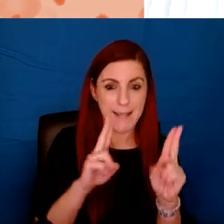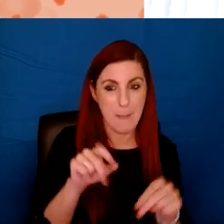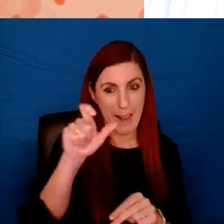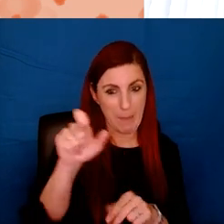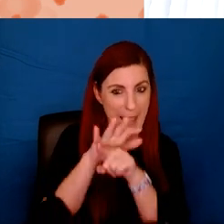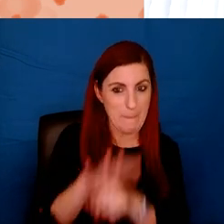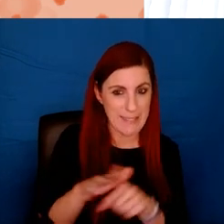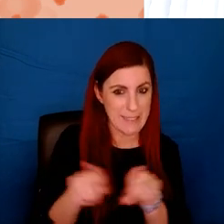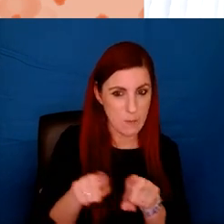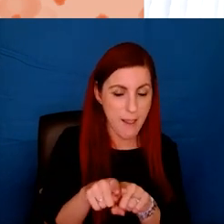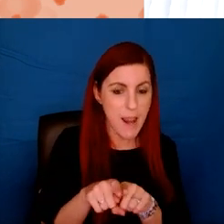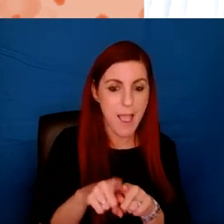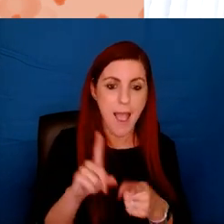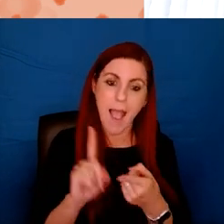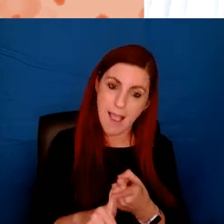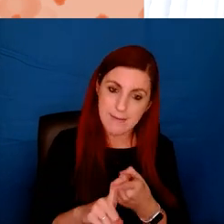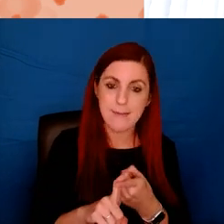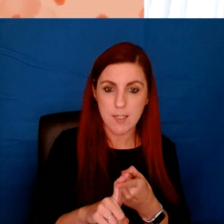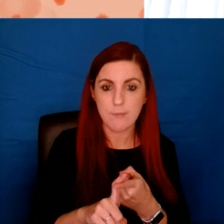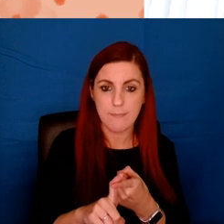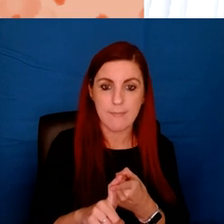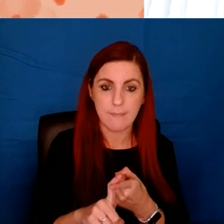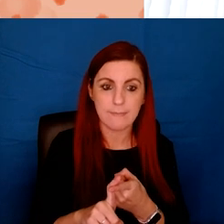their face ableist as well.